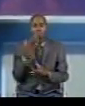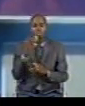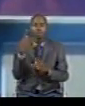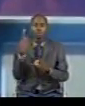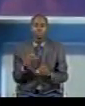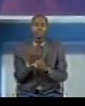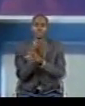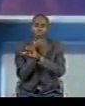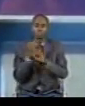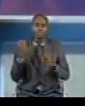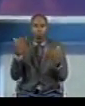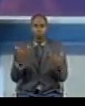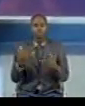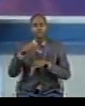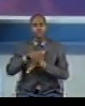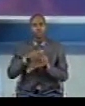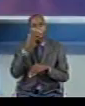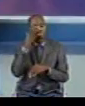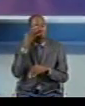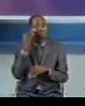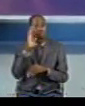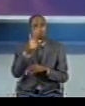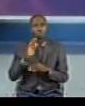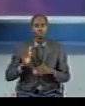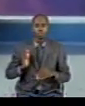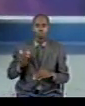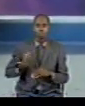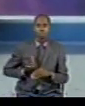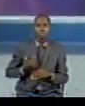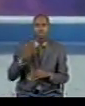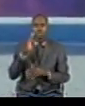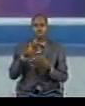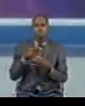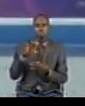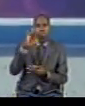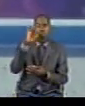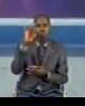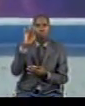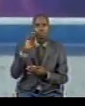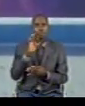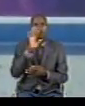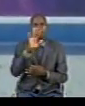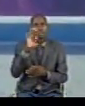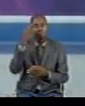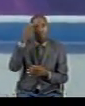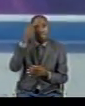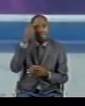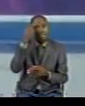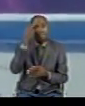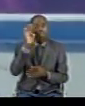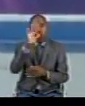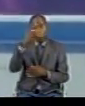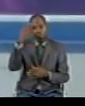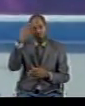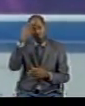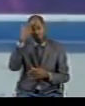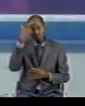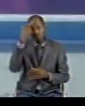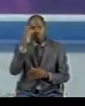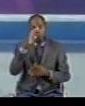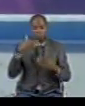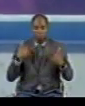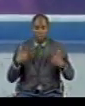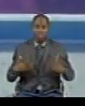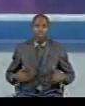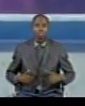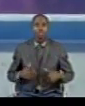tonight. Your soul, your spirit, your mind, your brain, your body, your